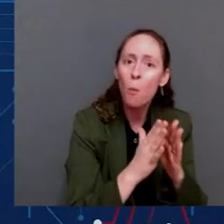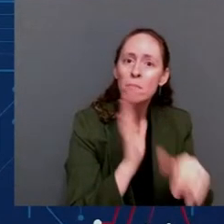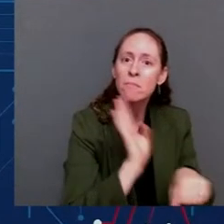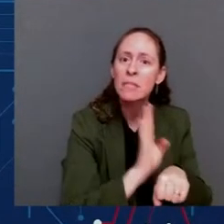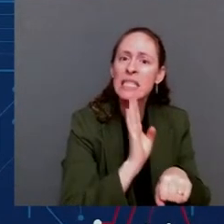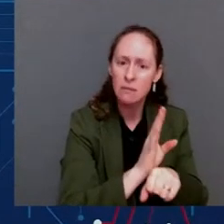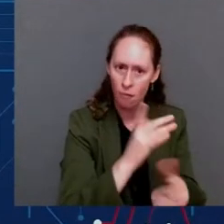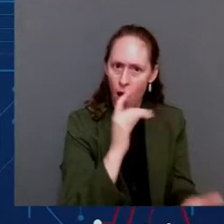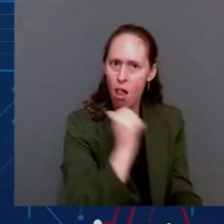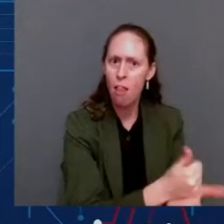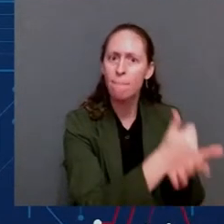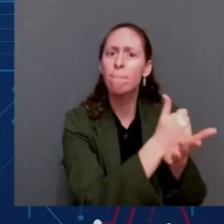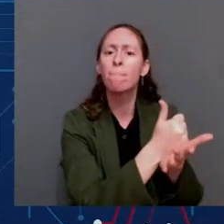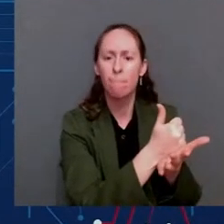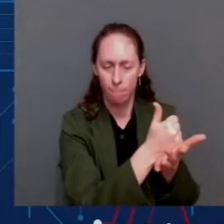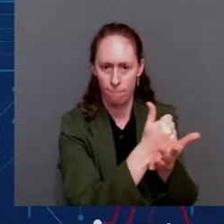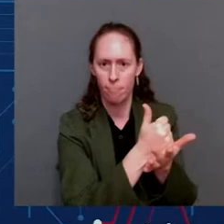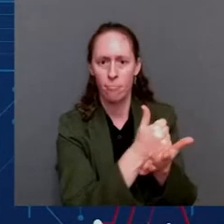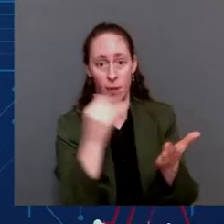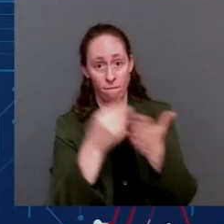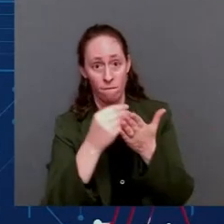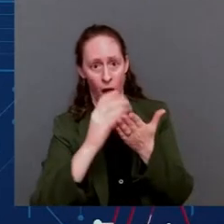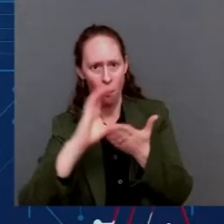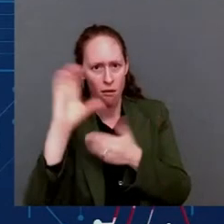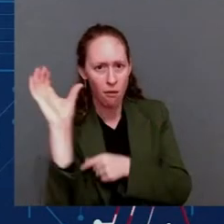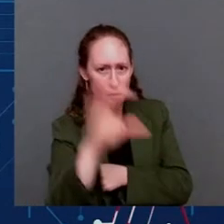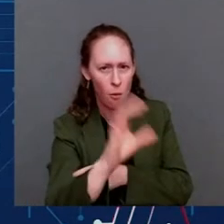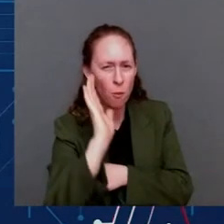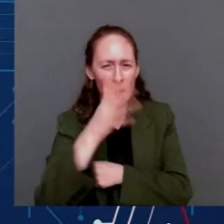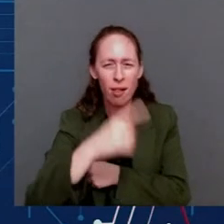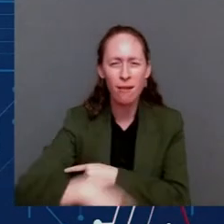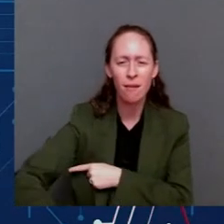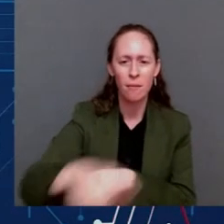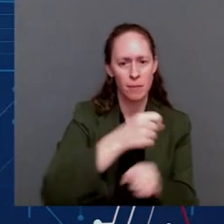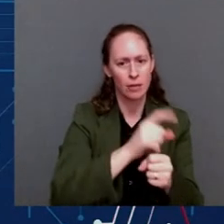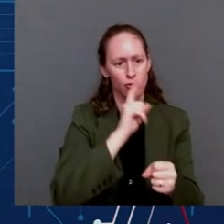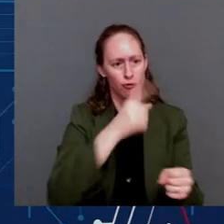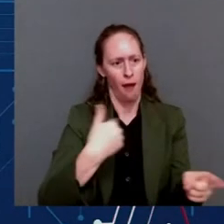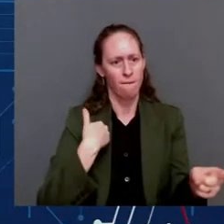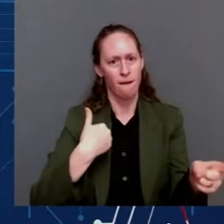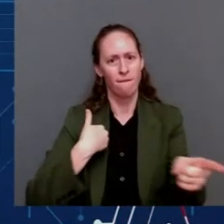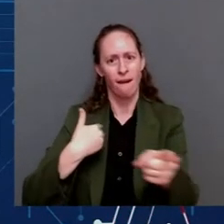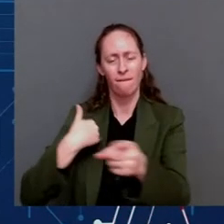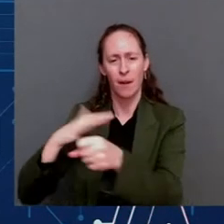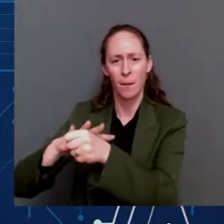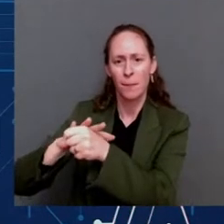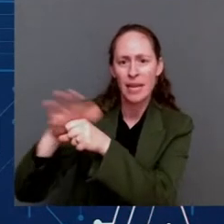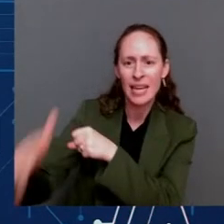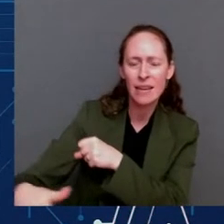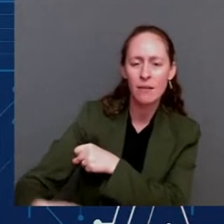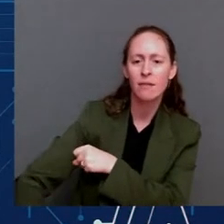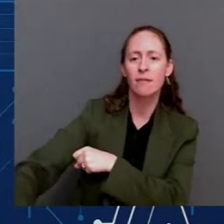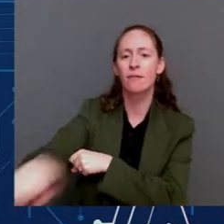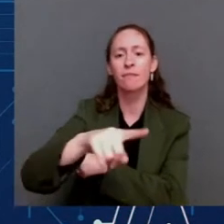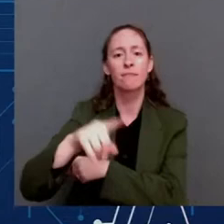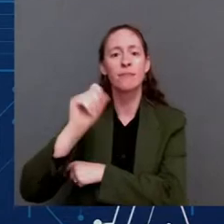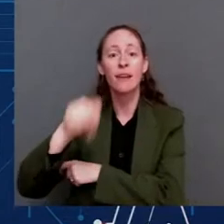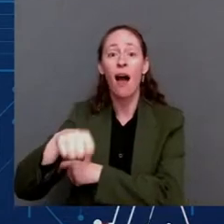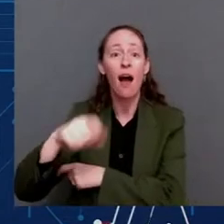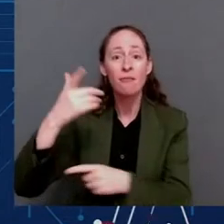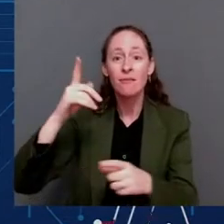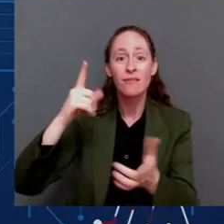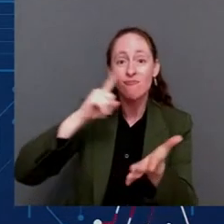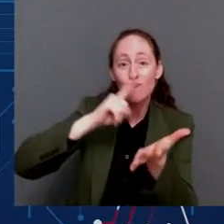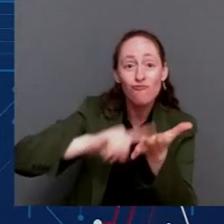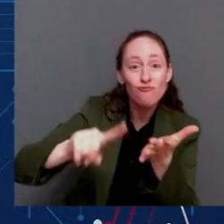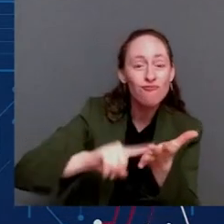from research and development to key inputs in polysilicon manufactured in hemlock. Look, I'm told that